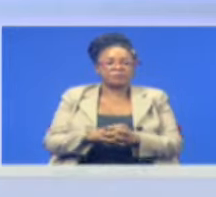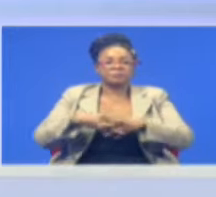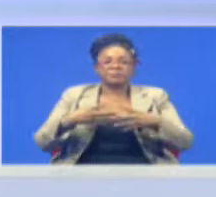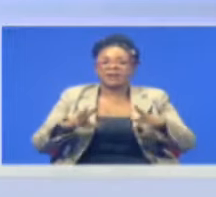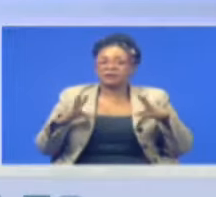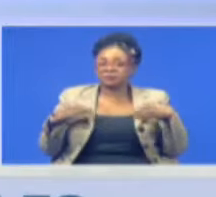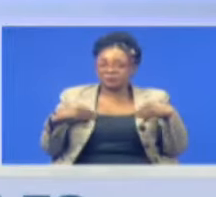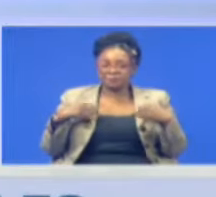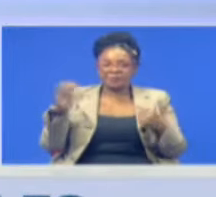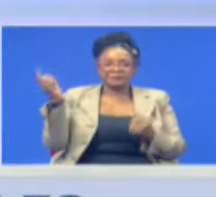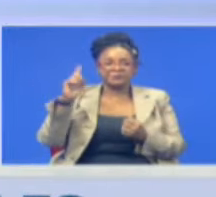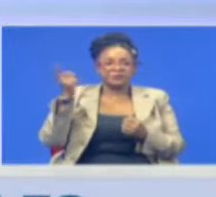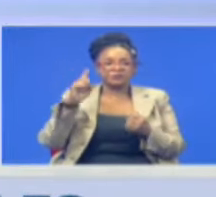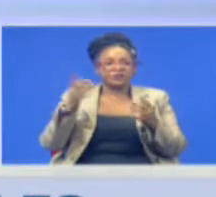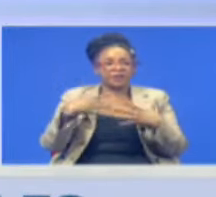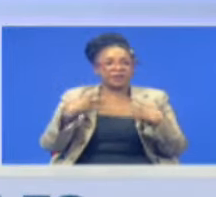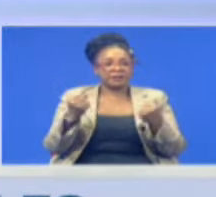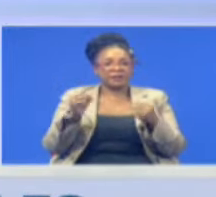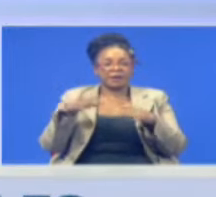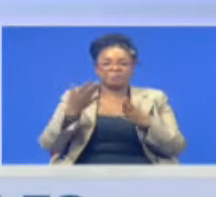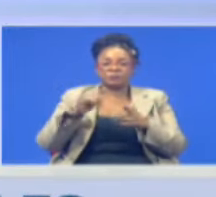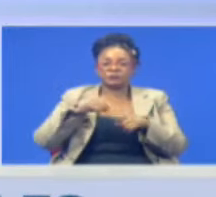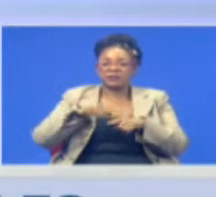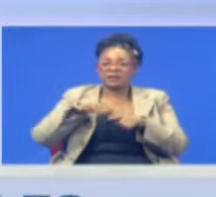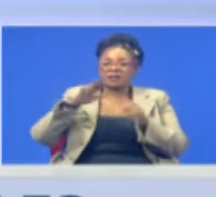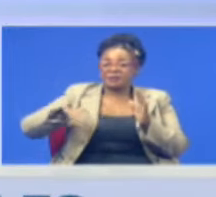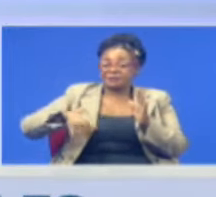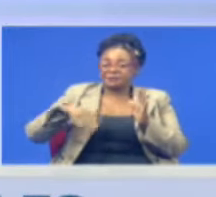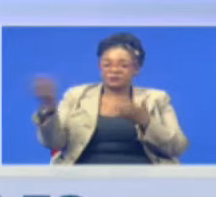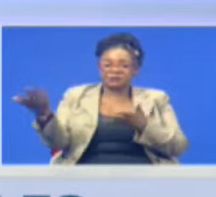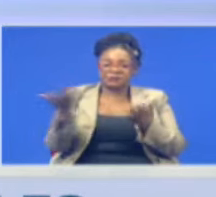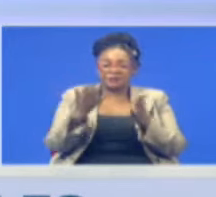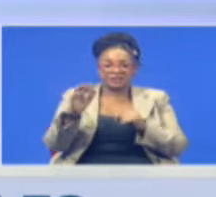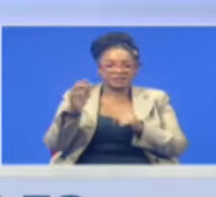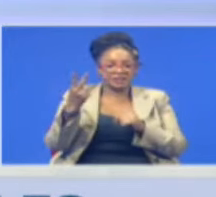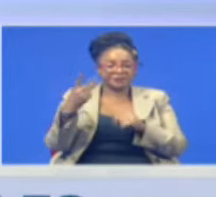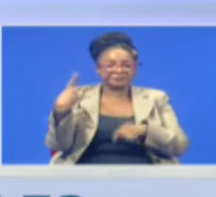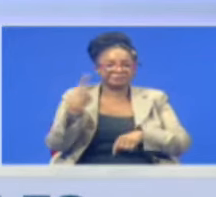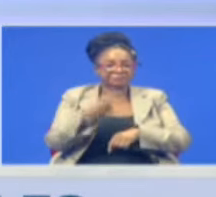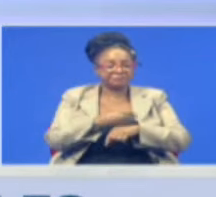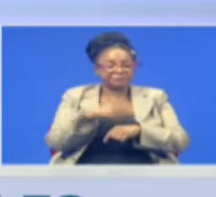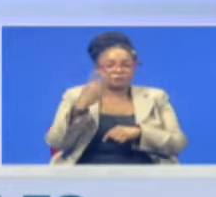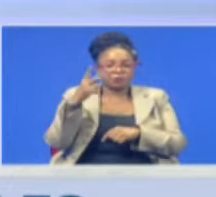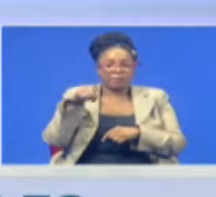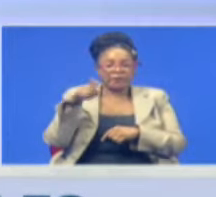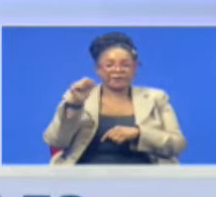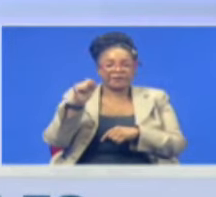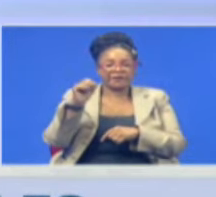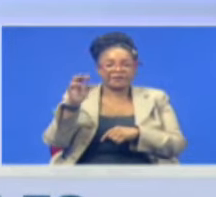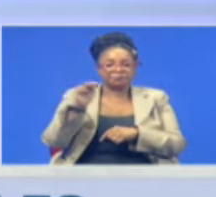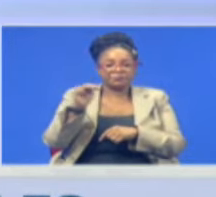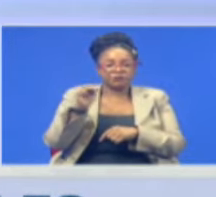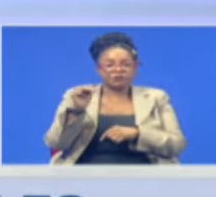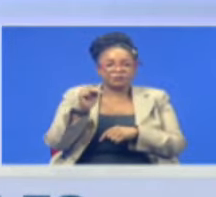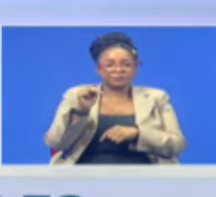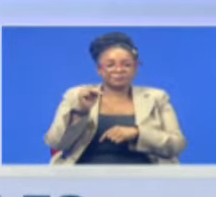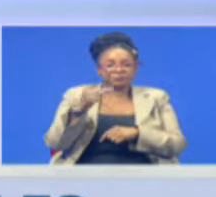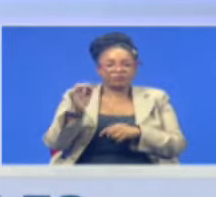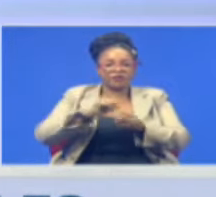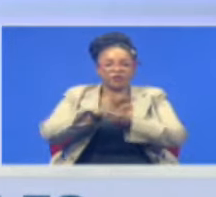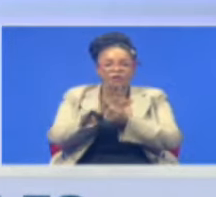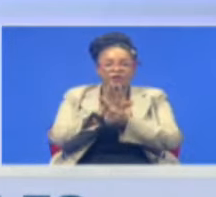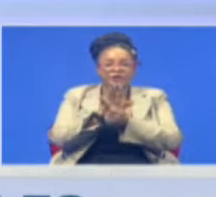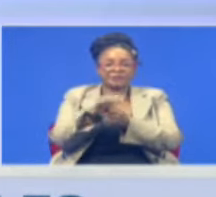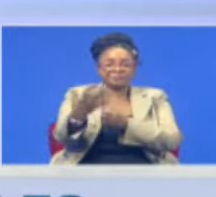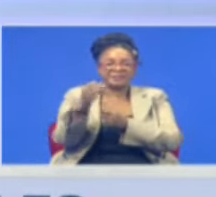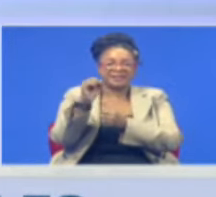Health of a possible delay in receiving the second consignment of the 2.5 million doses of the COVID-19